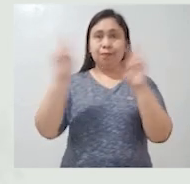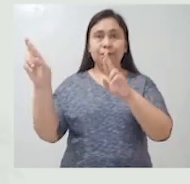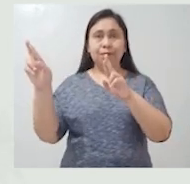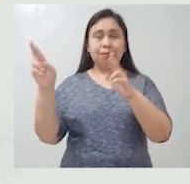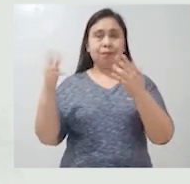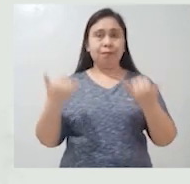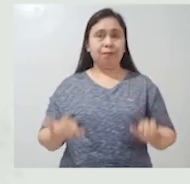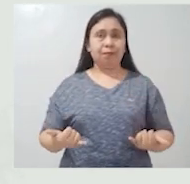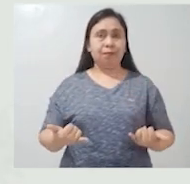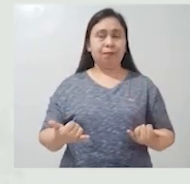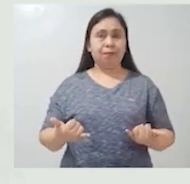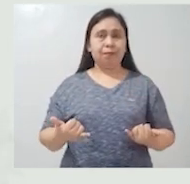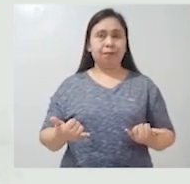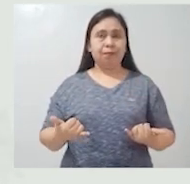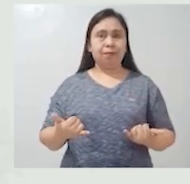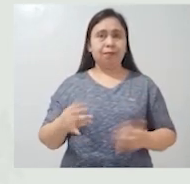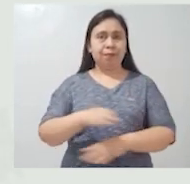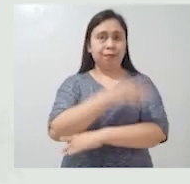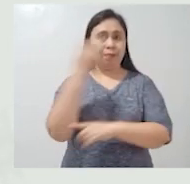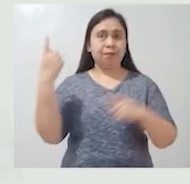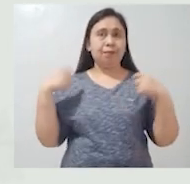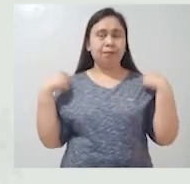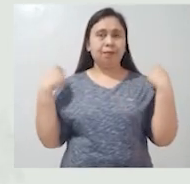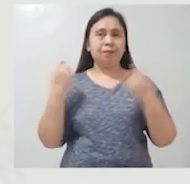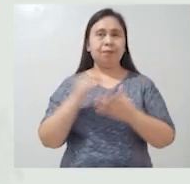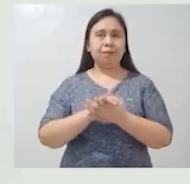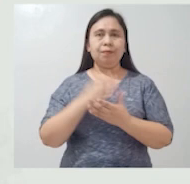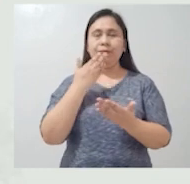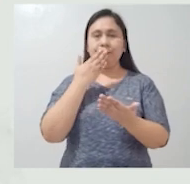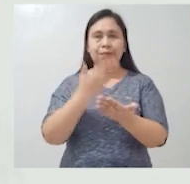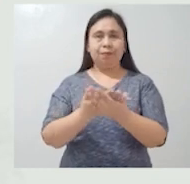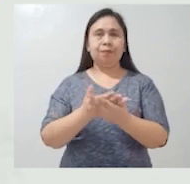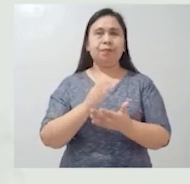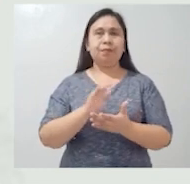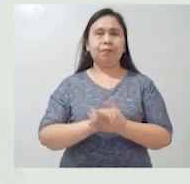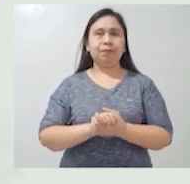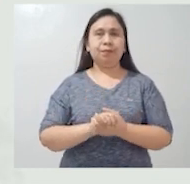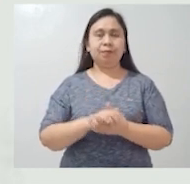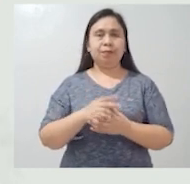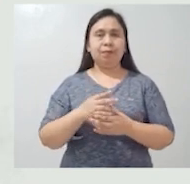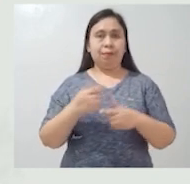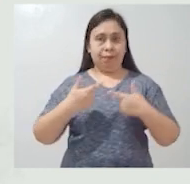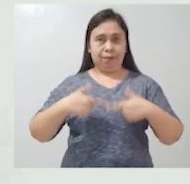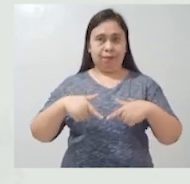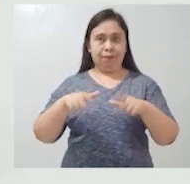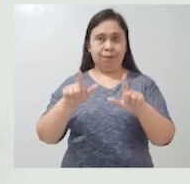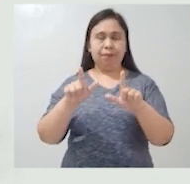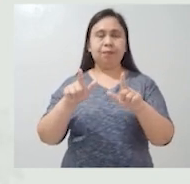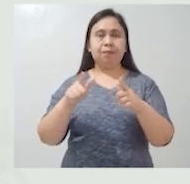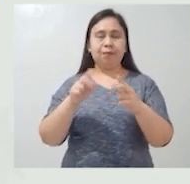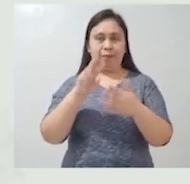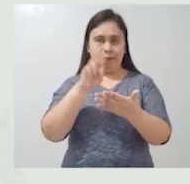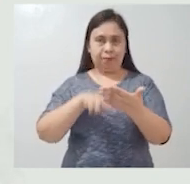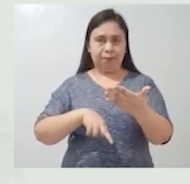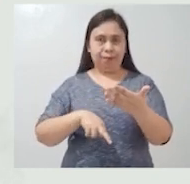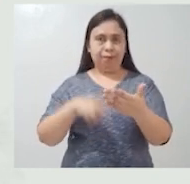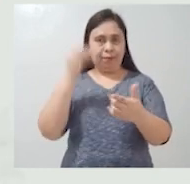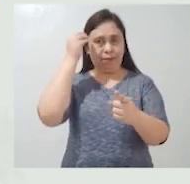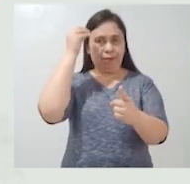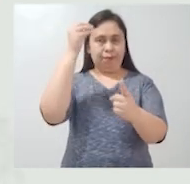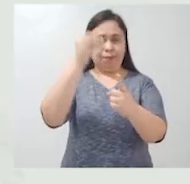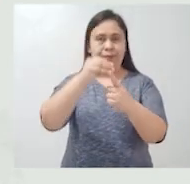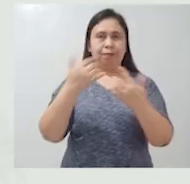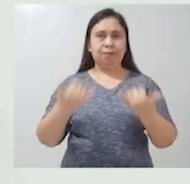ready, Fernandino Teens? Good! Let us now read the following learning objectives for